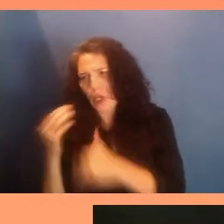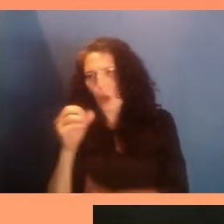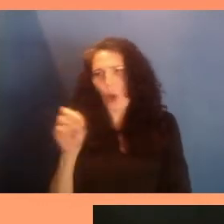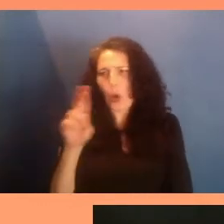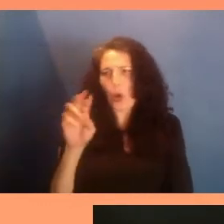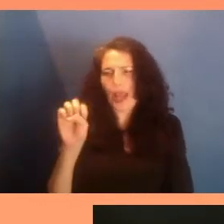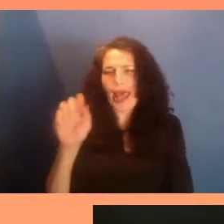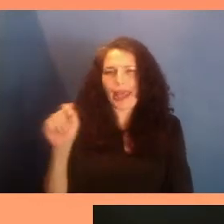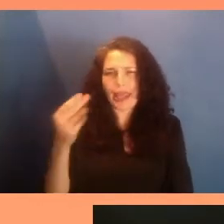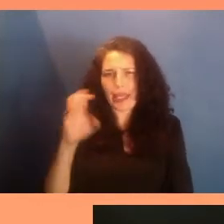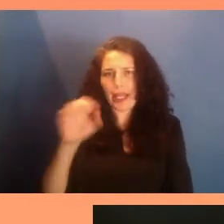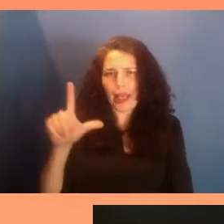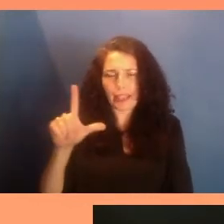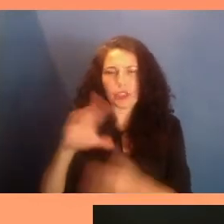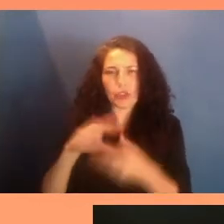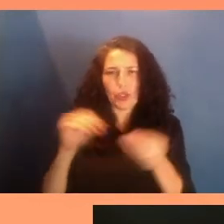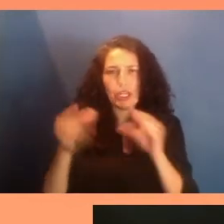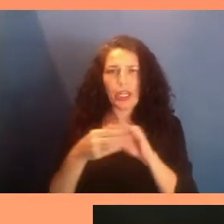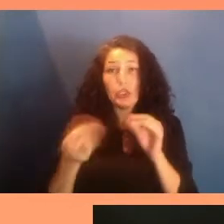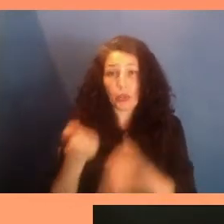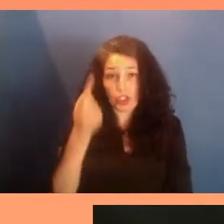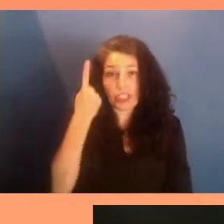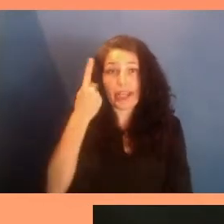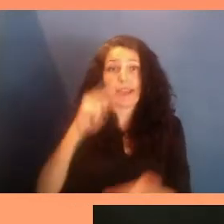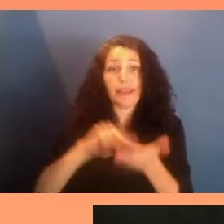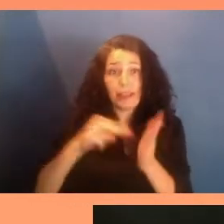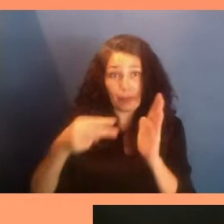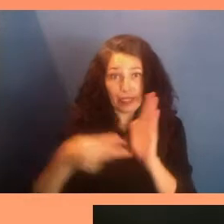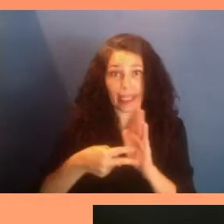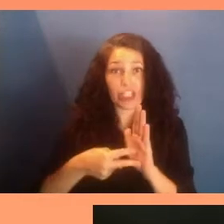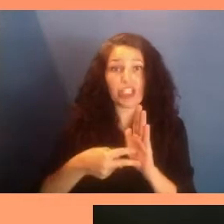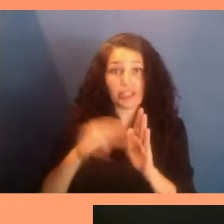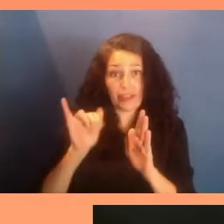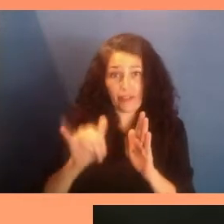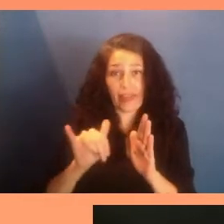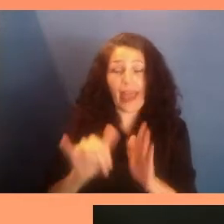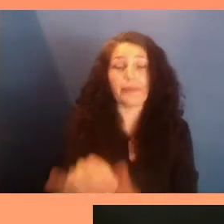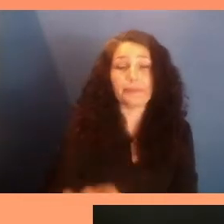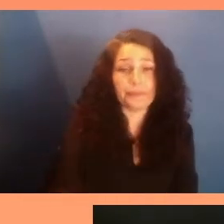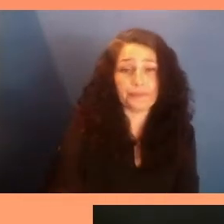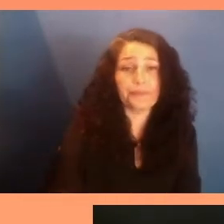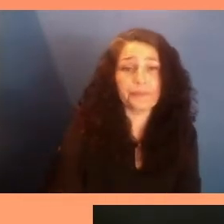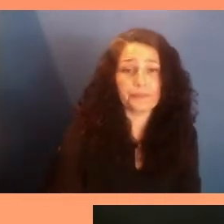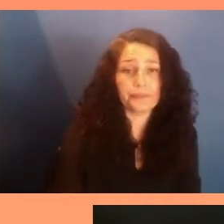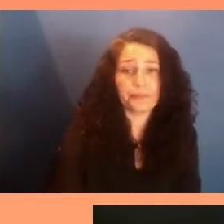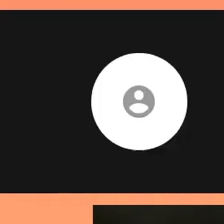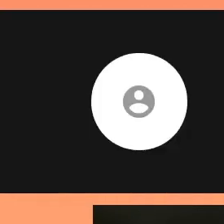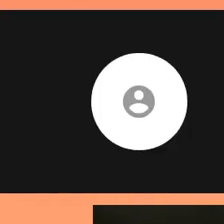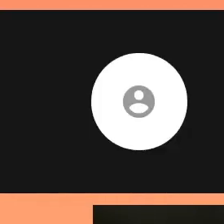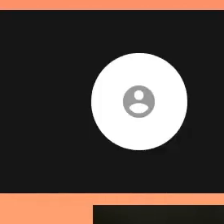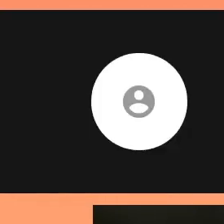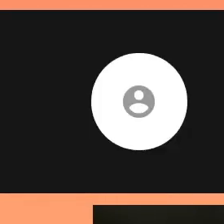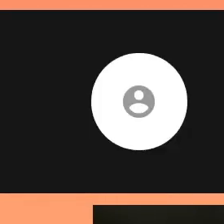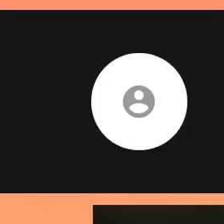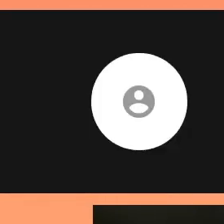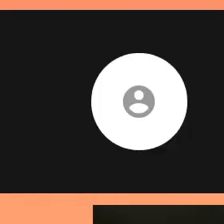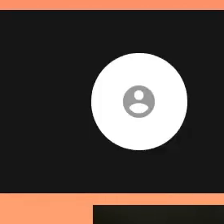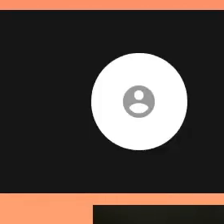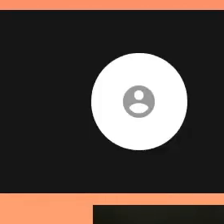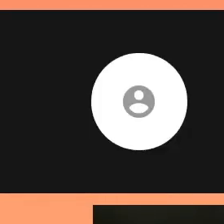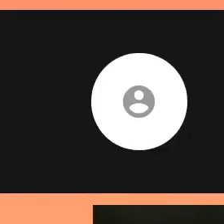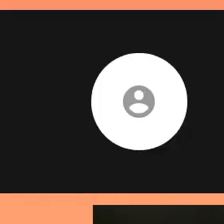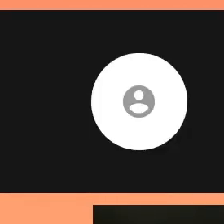really understand the implications of that. And also I teach race and